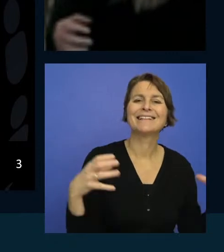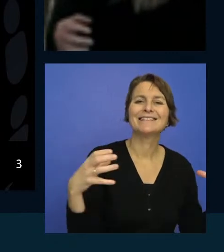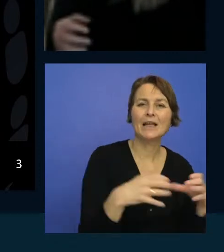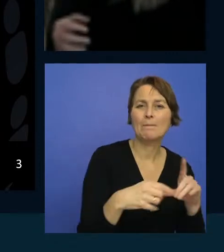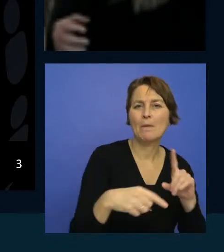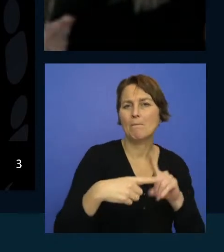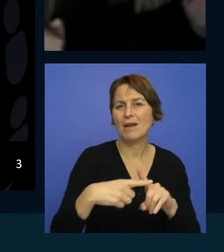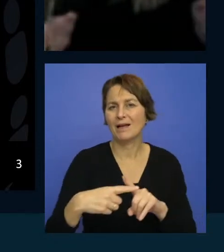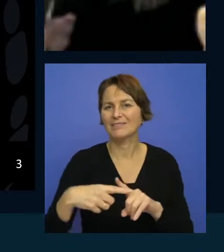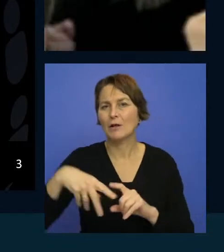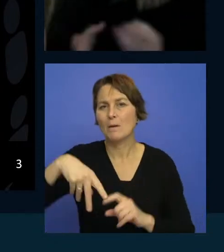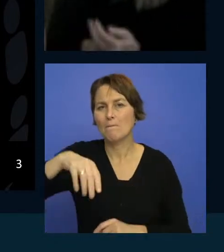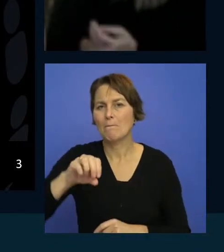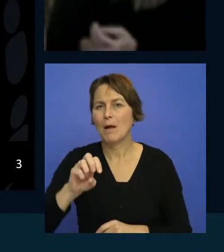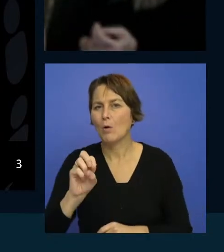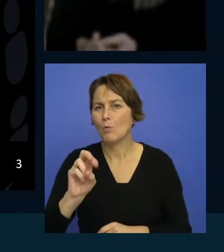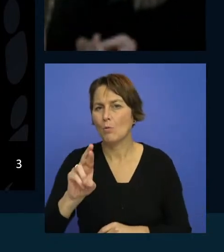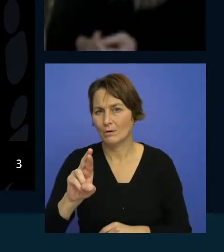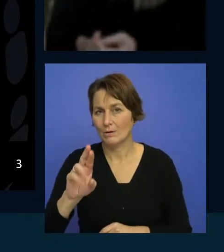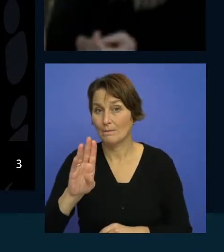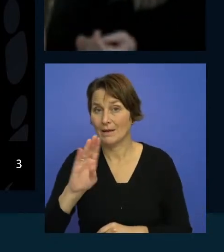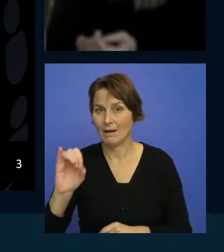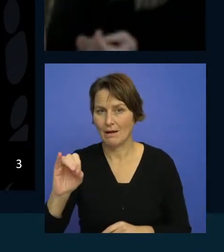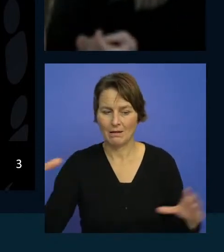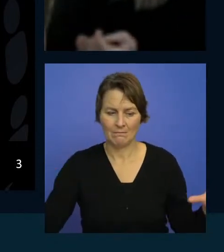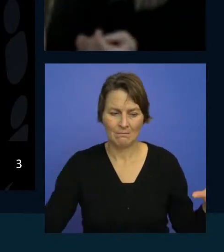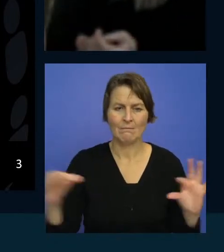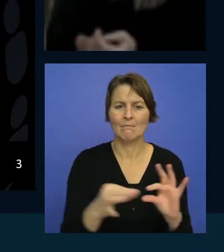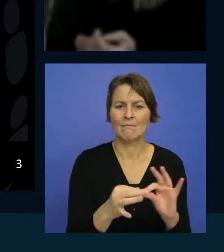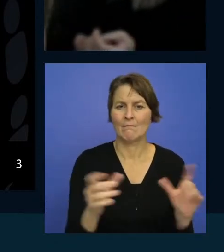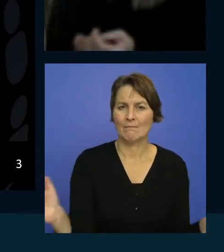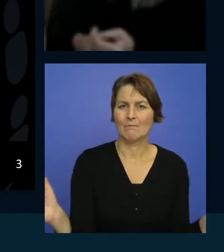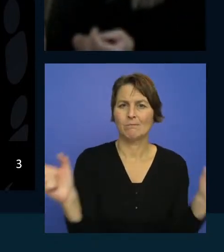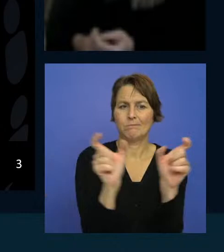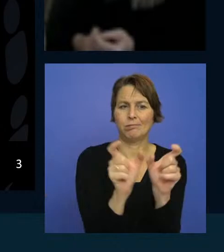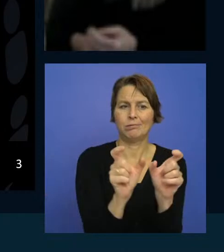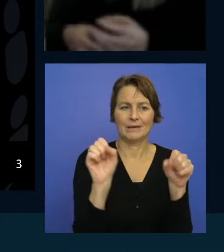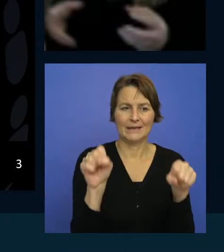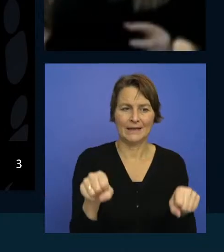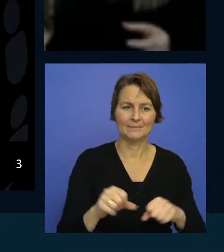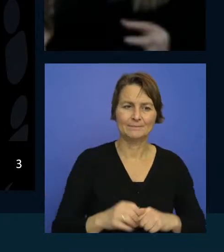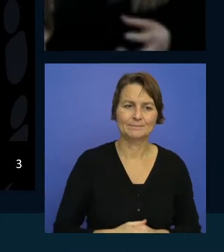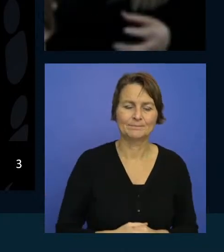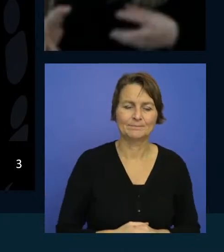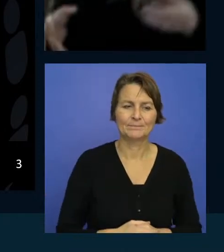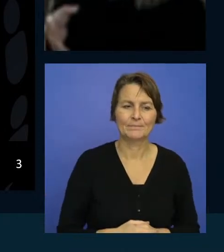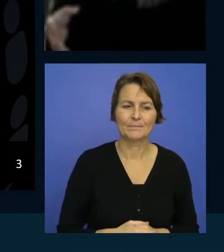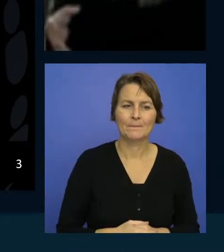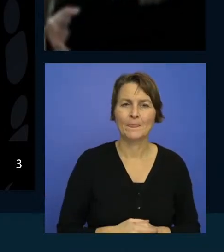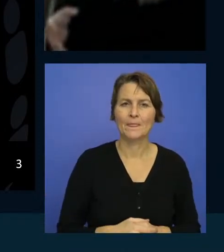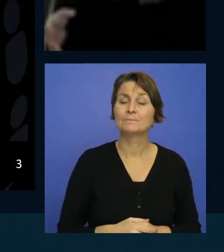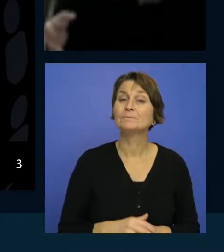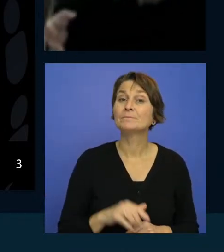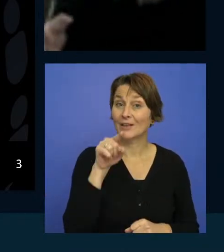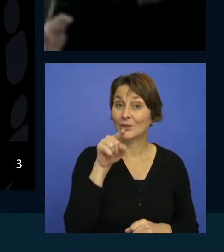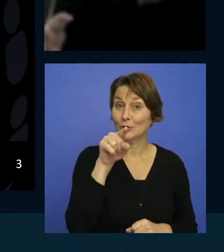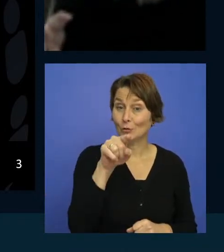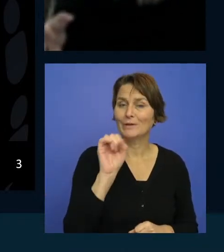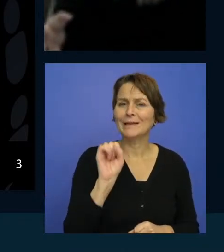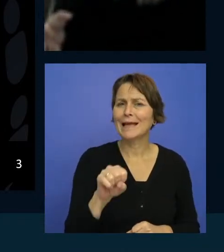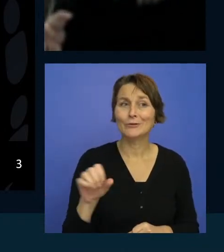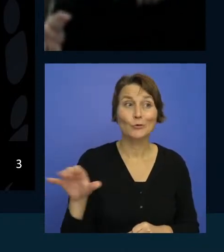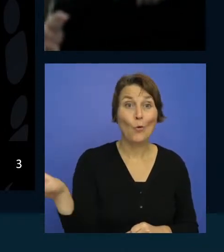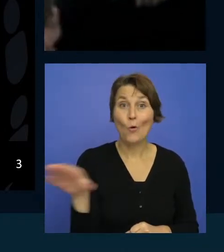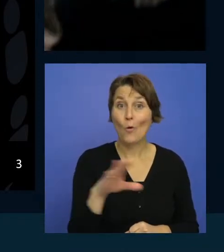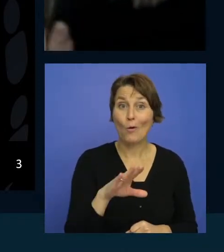of Teams, which we all know very well. And then you can encourage actually your entire